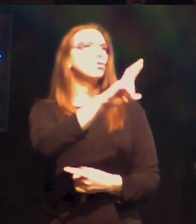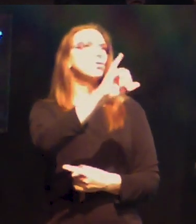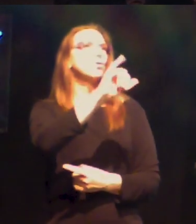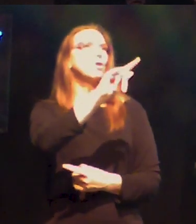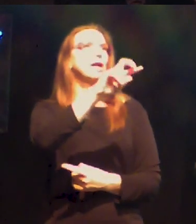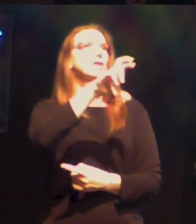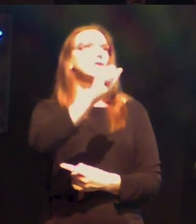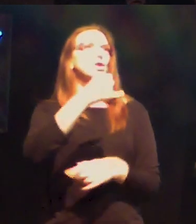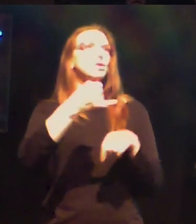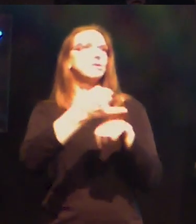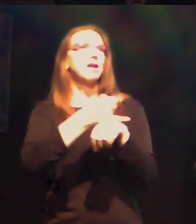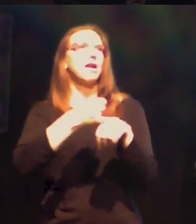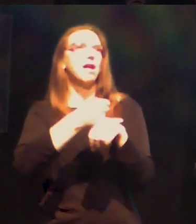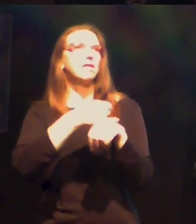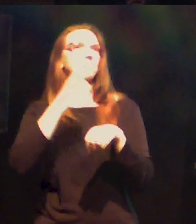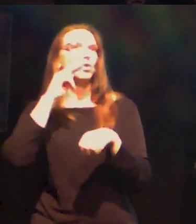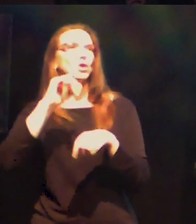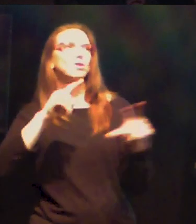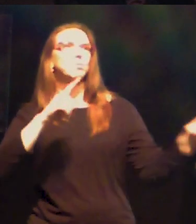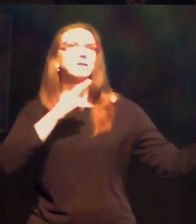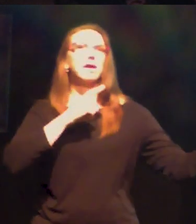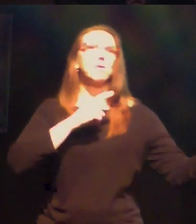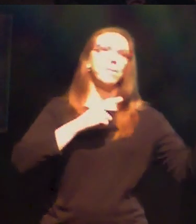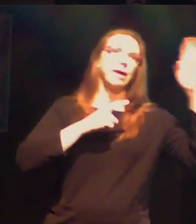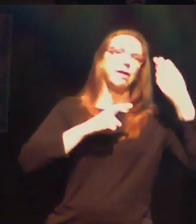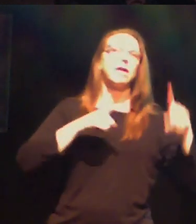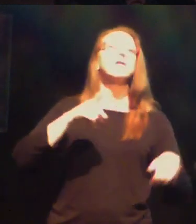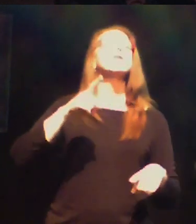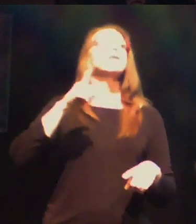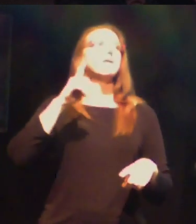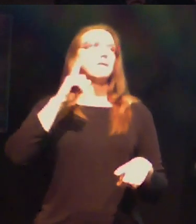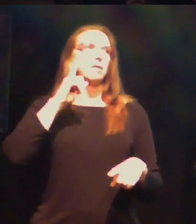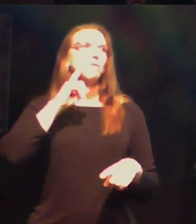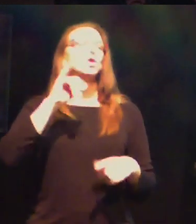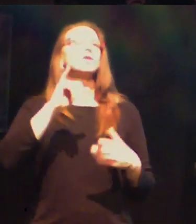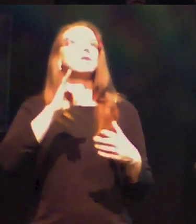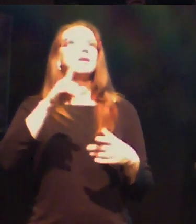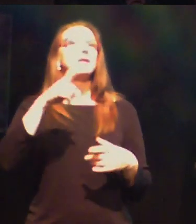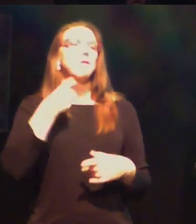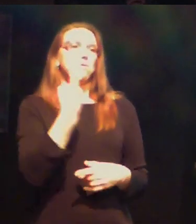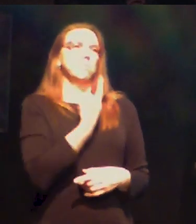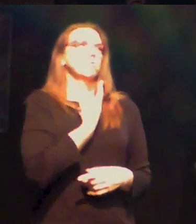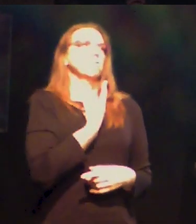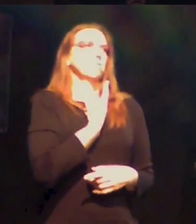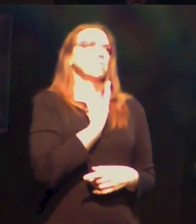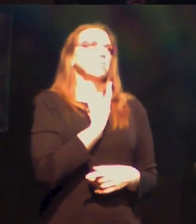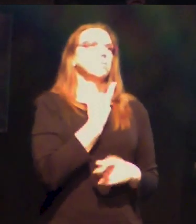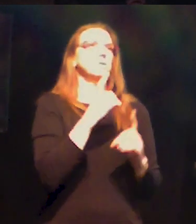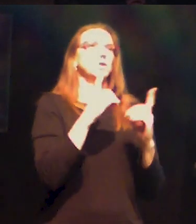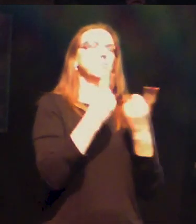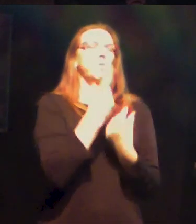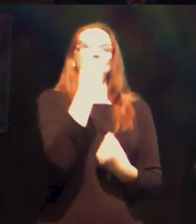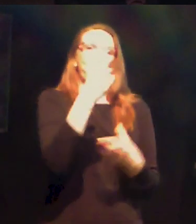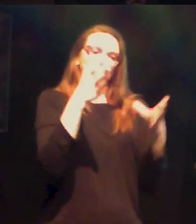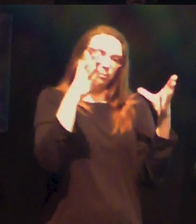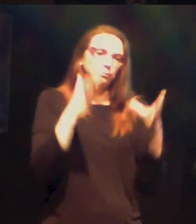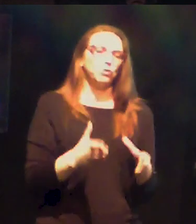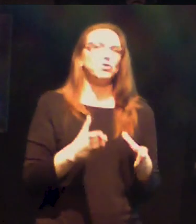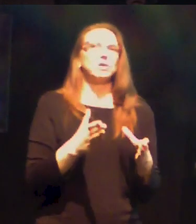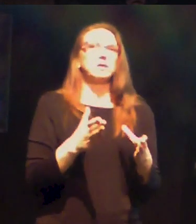Island, for New York City's Department of Correction. I was a one-person department,